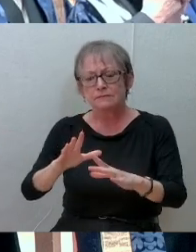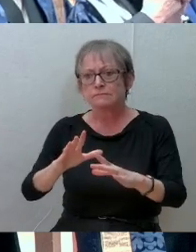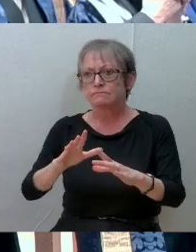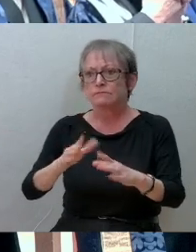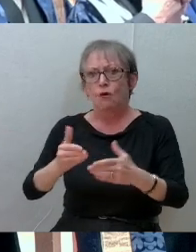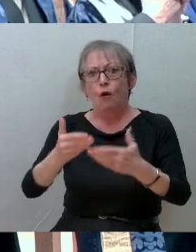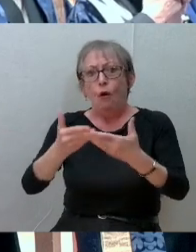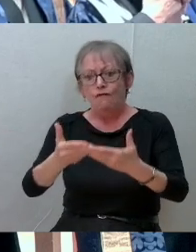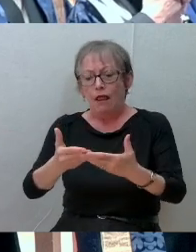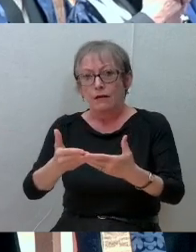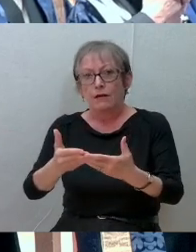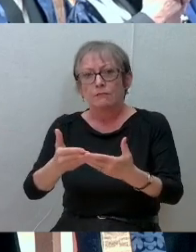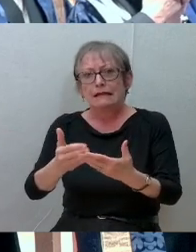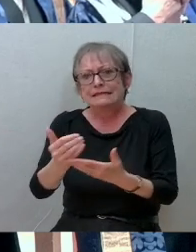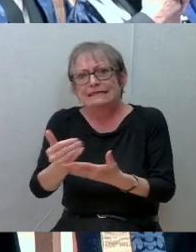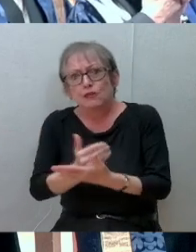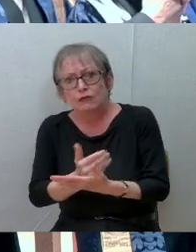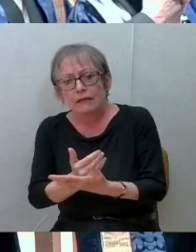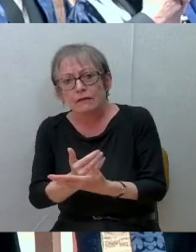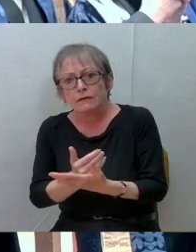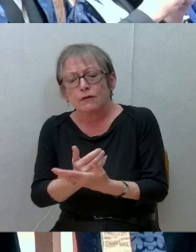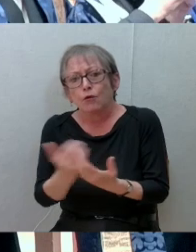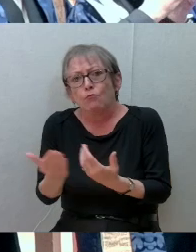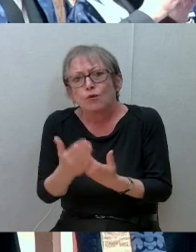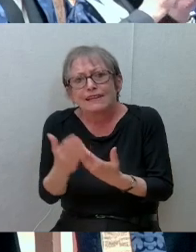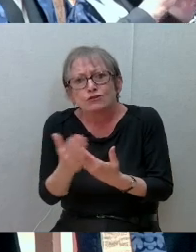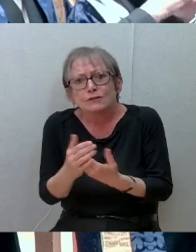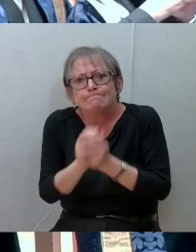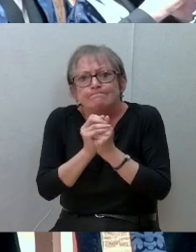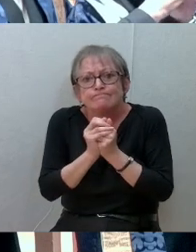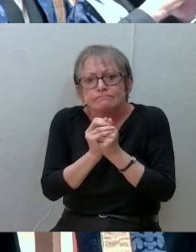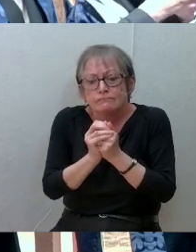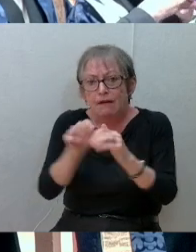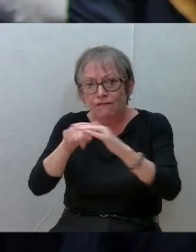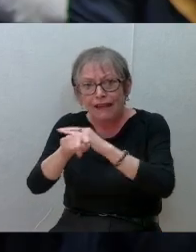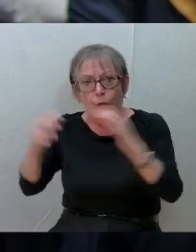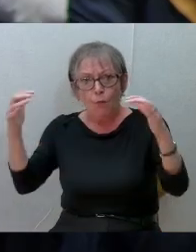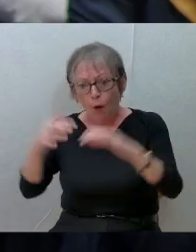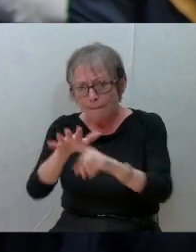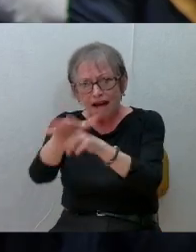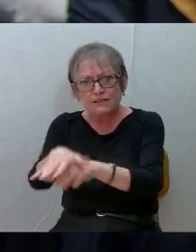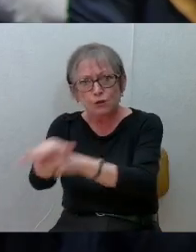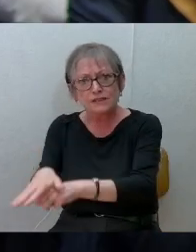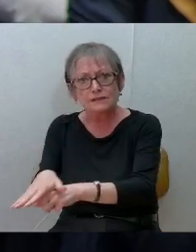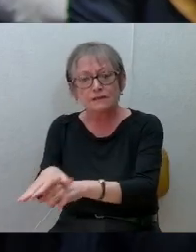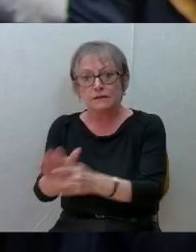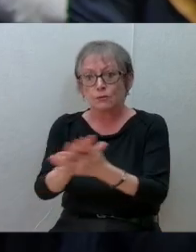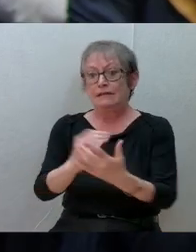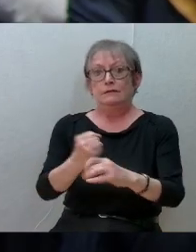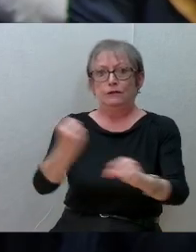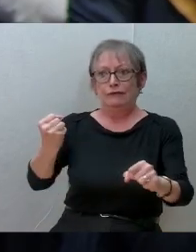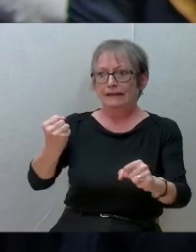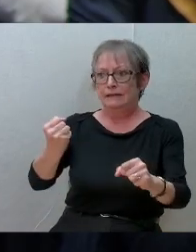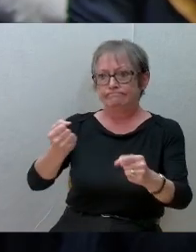offer protection and sanctuary to people fleeing wars and persecution. This degree is to